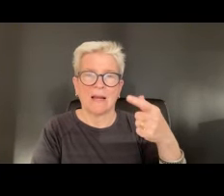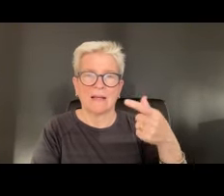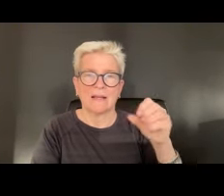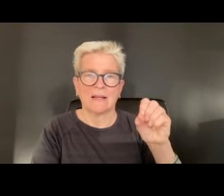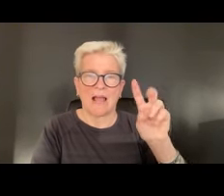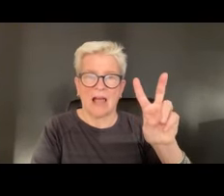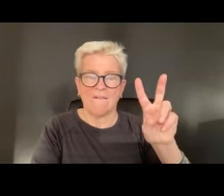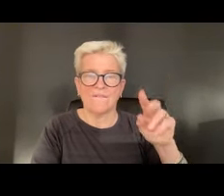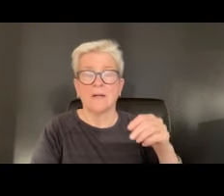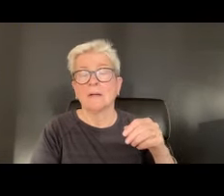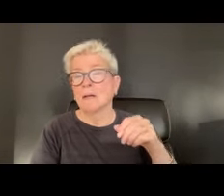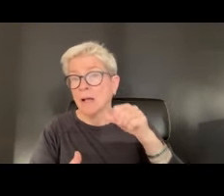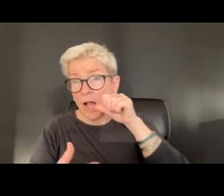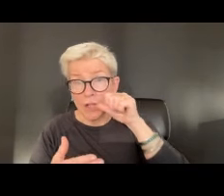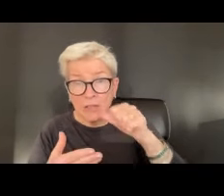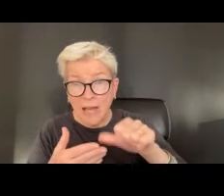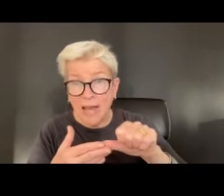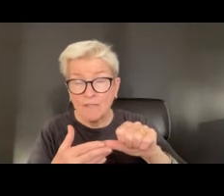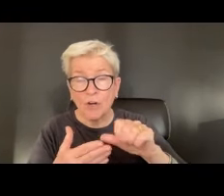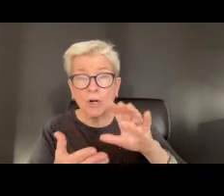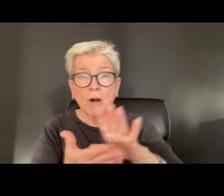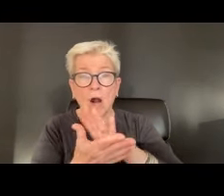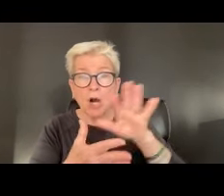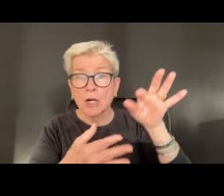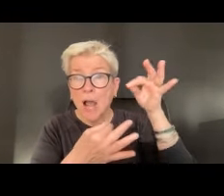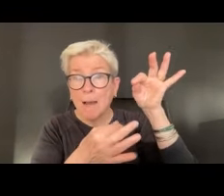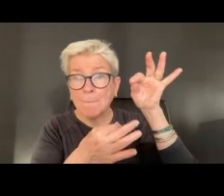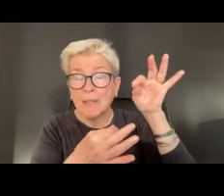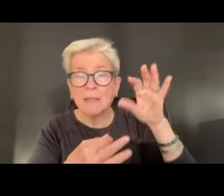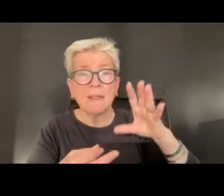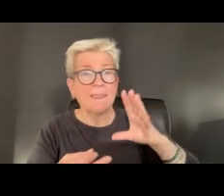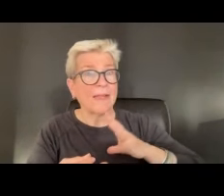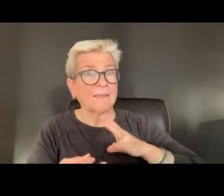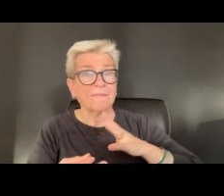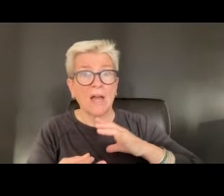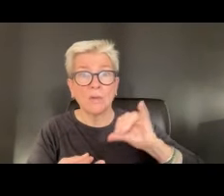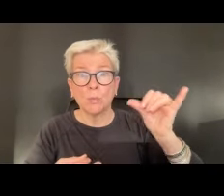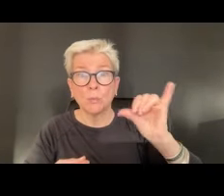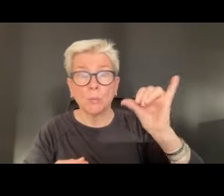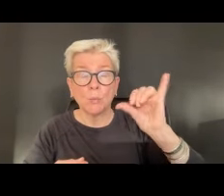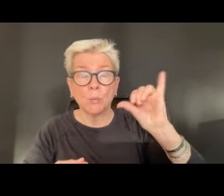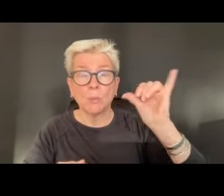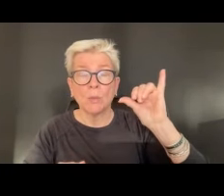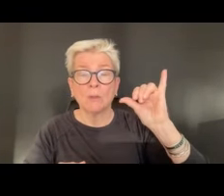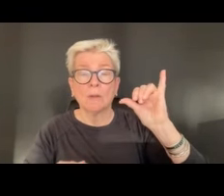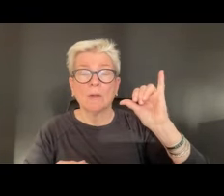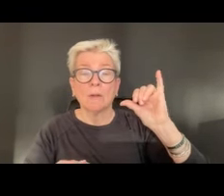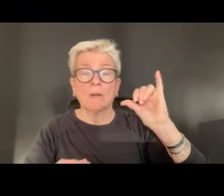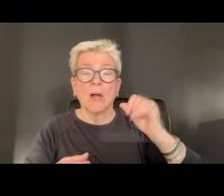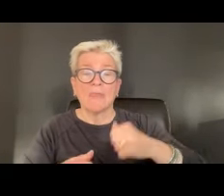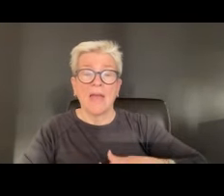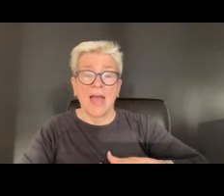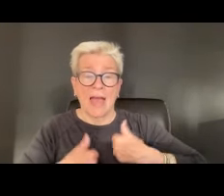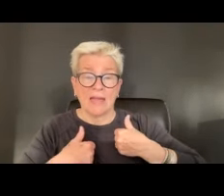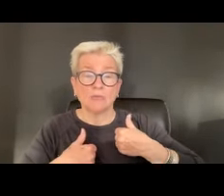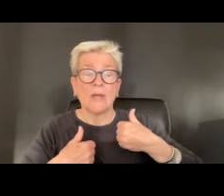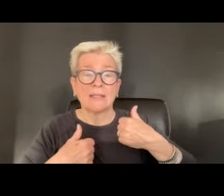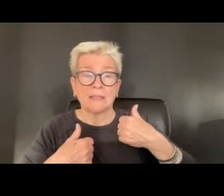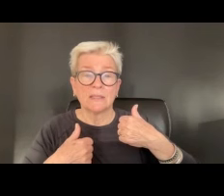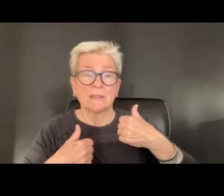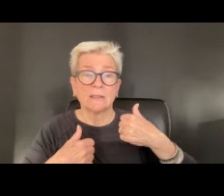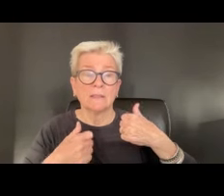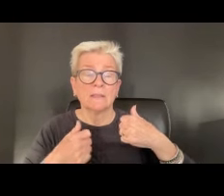a letter or a hard copy of something, we'd welcome that as well. And our address is